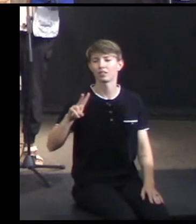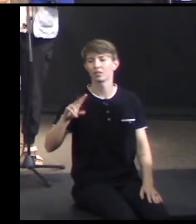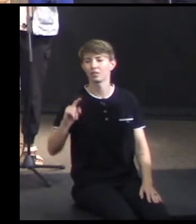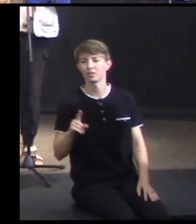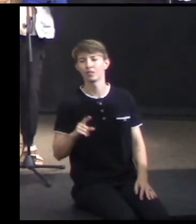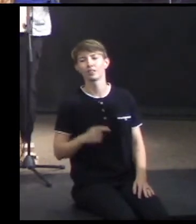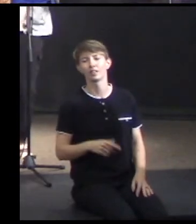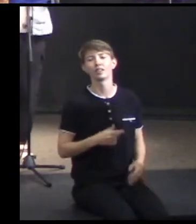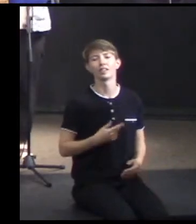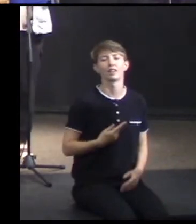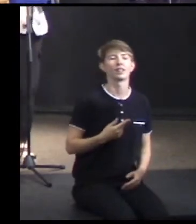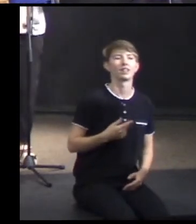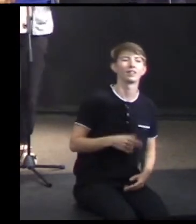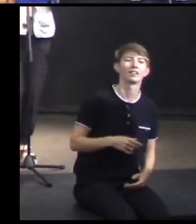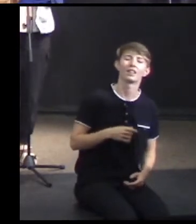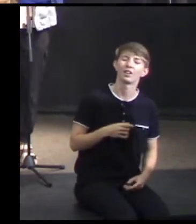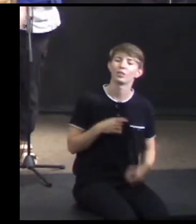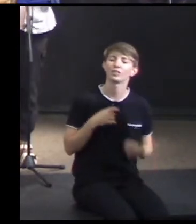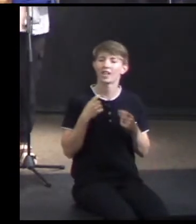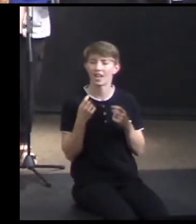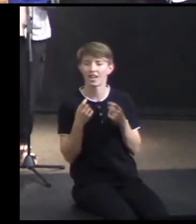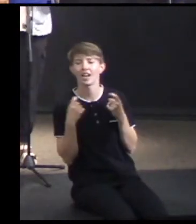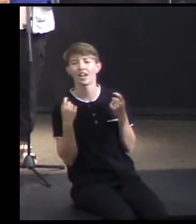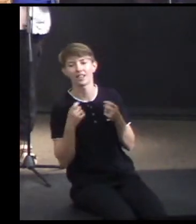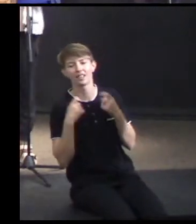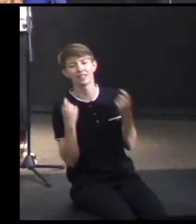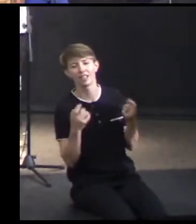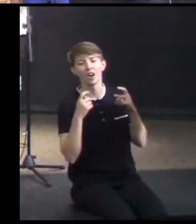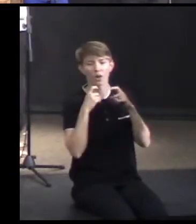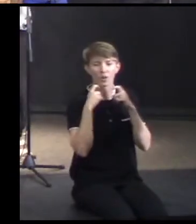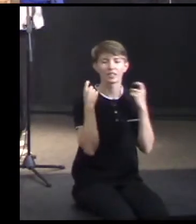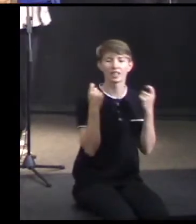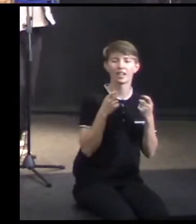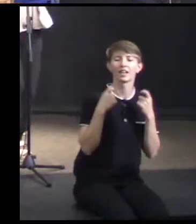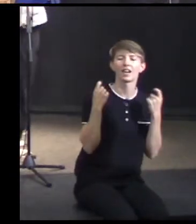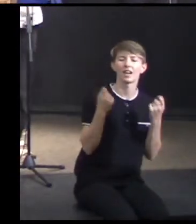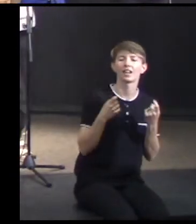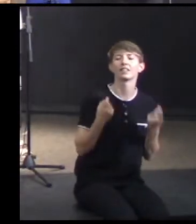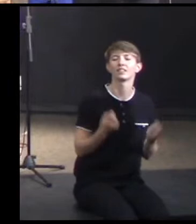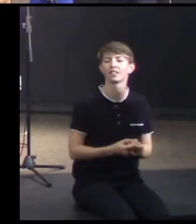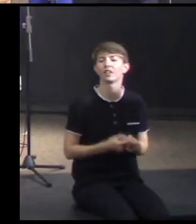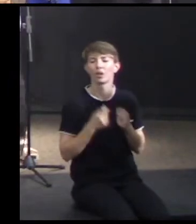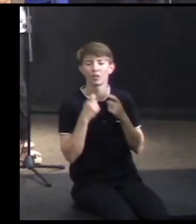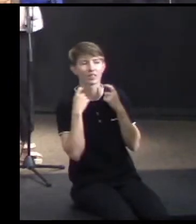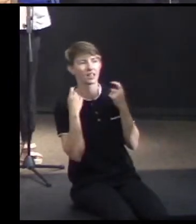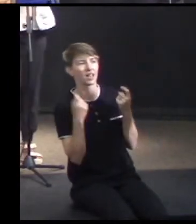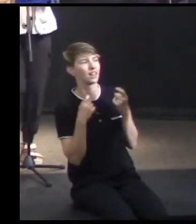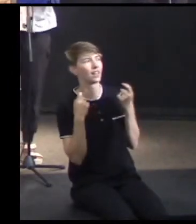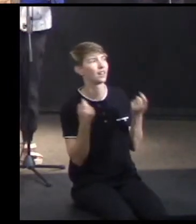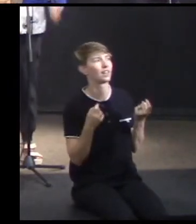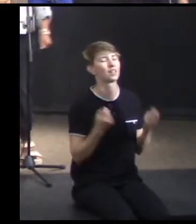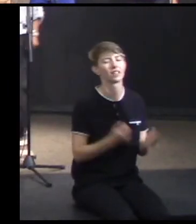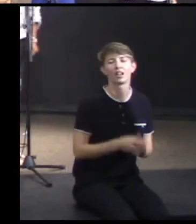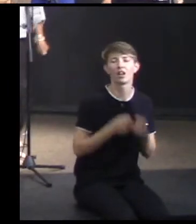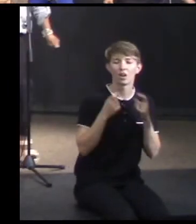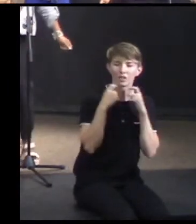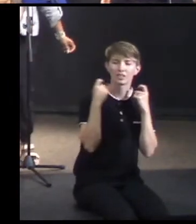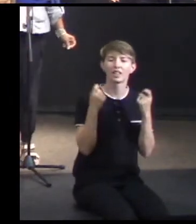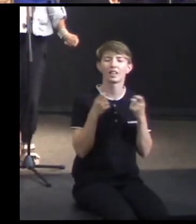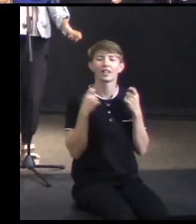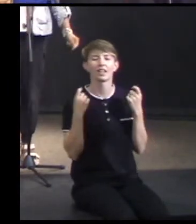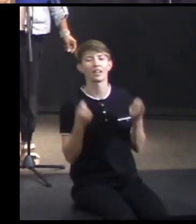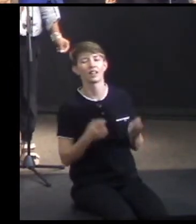3, 2, 1, and hosanna, hosanna, hosanna, hosanna, hosanna, oh, oh, oh, oh, hosanna,